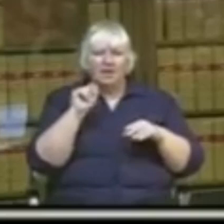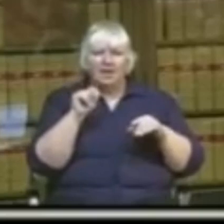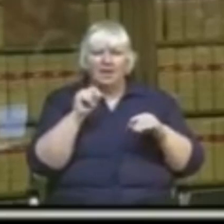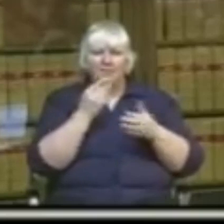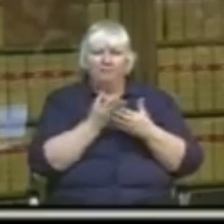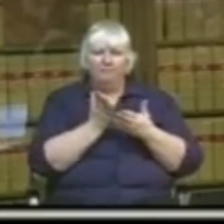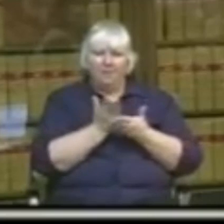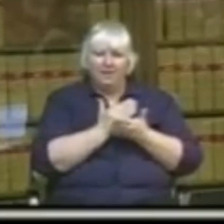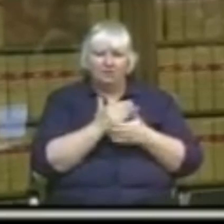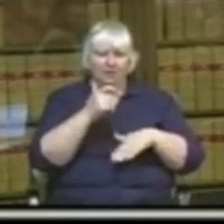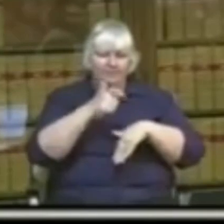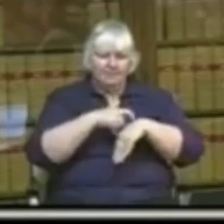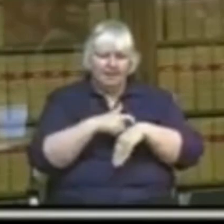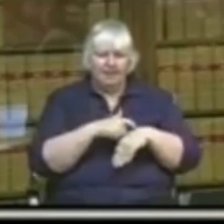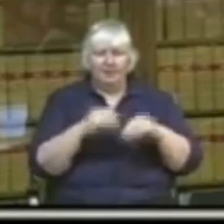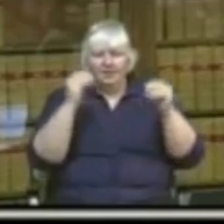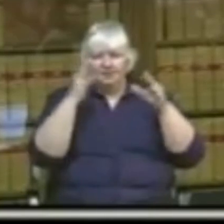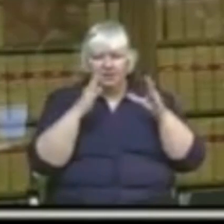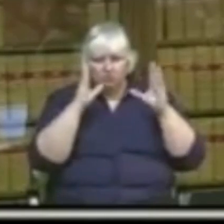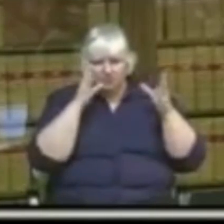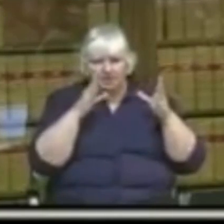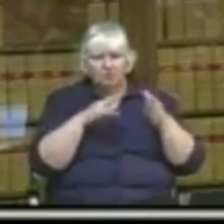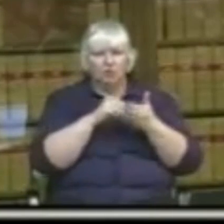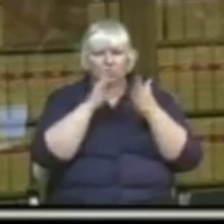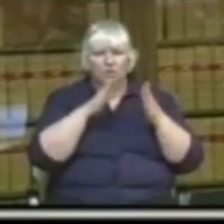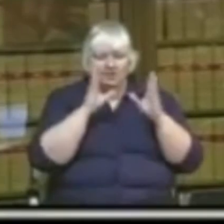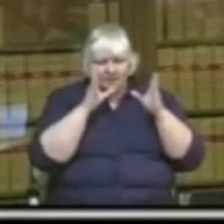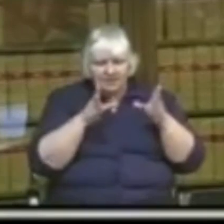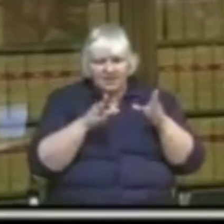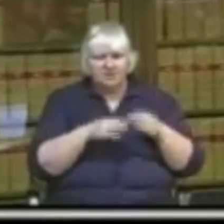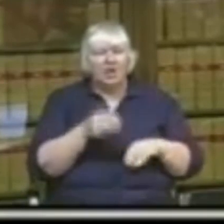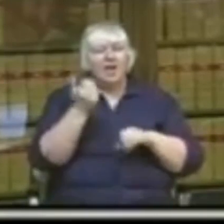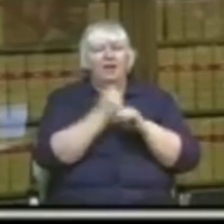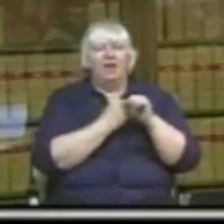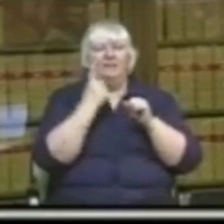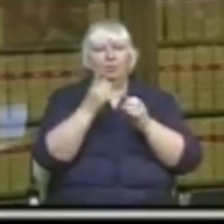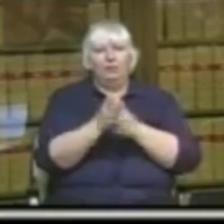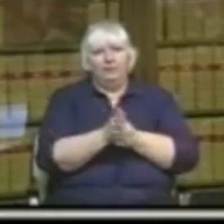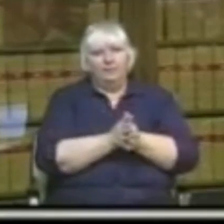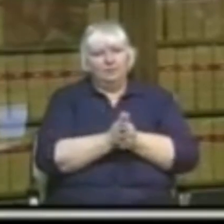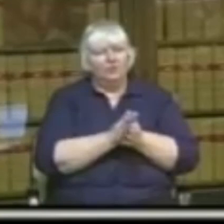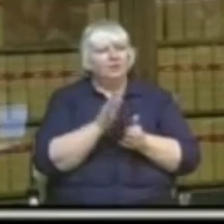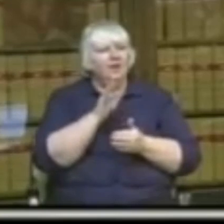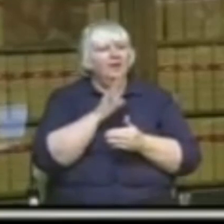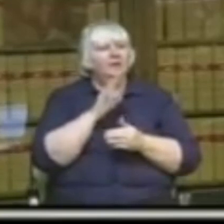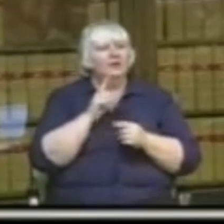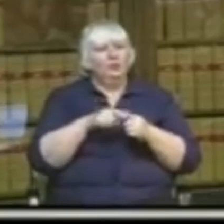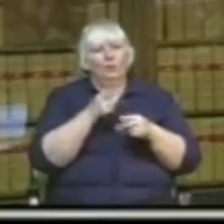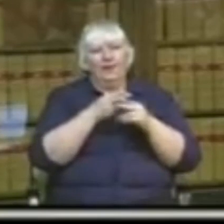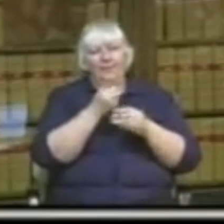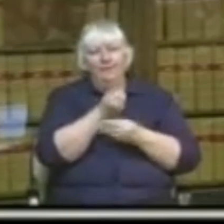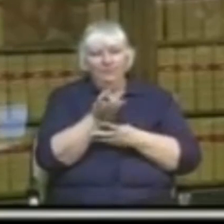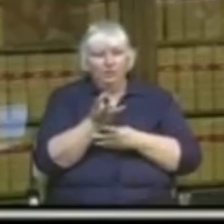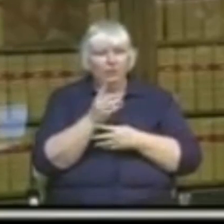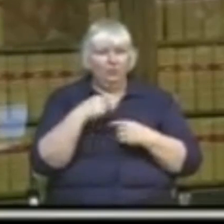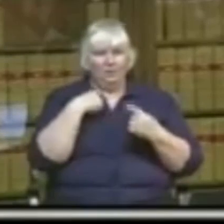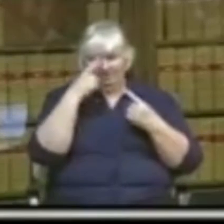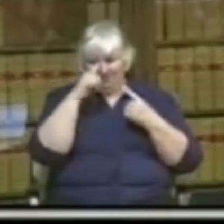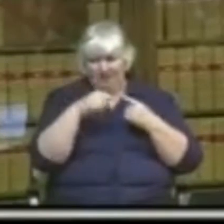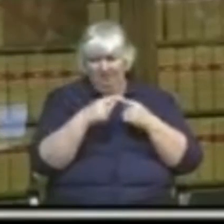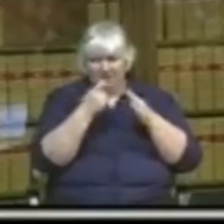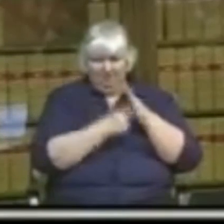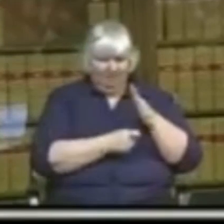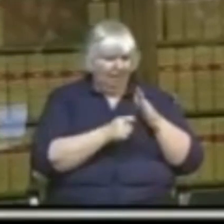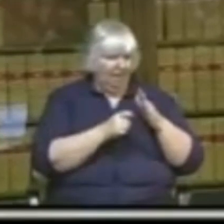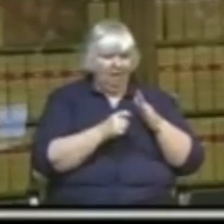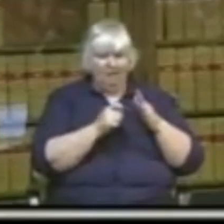Time, the teacher's attention, the student's attention, everybody's enthusiasm, to name some. When we're thinking about costs